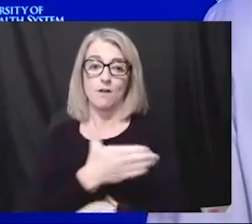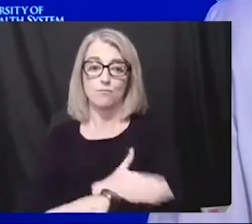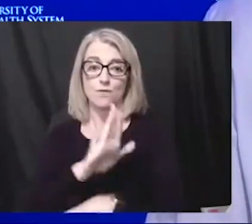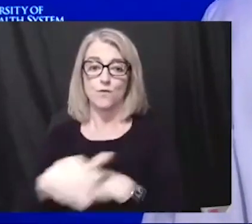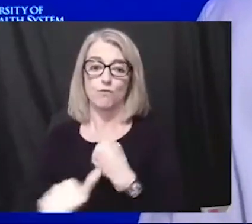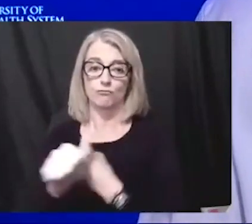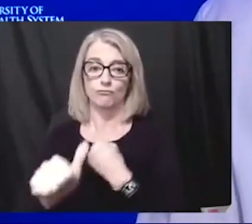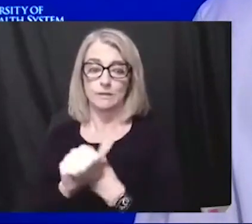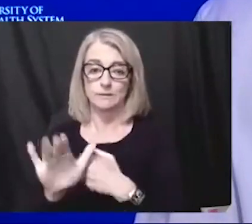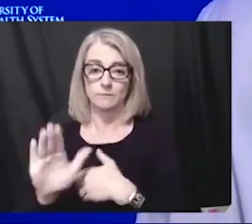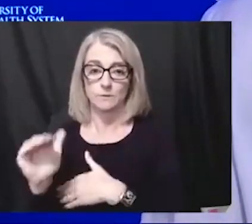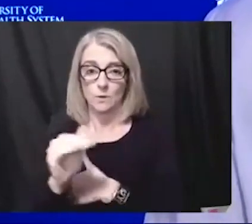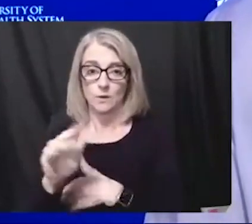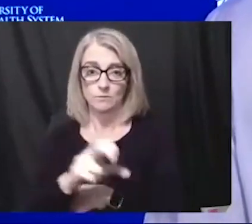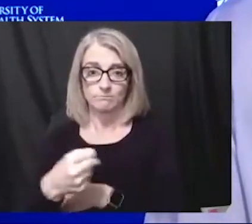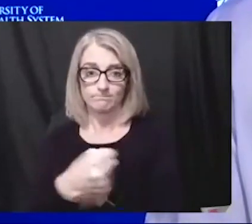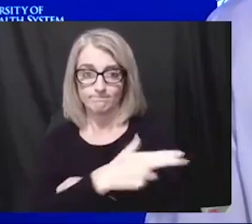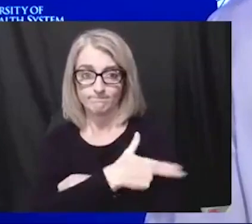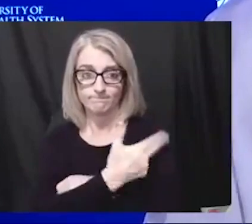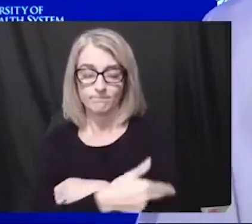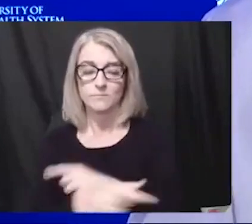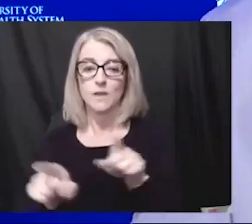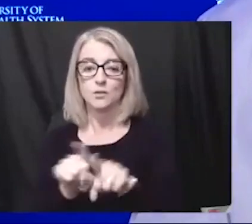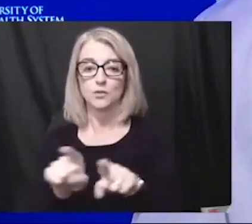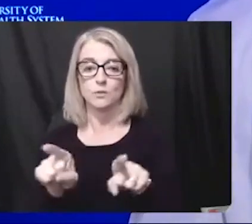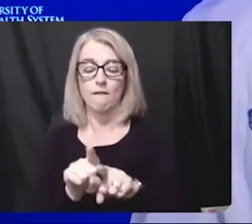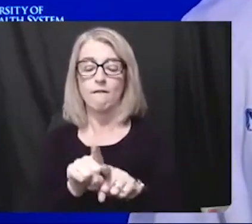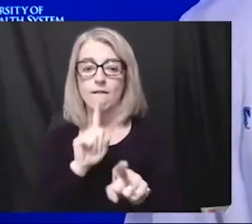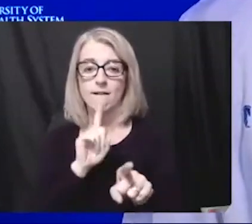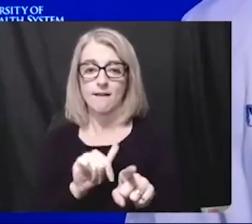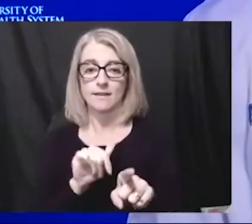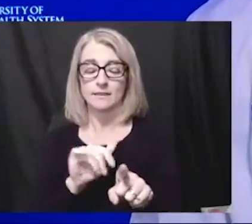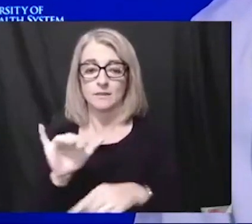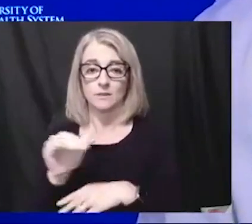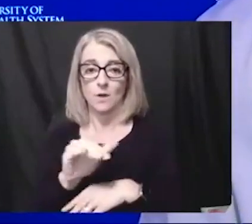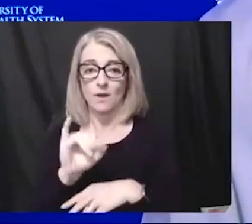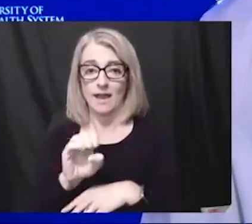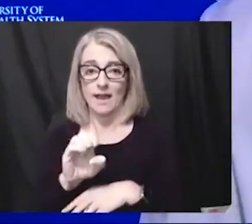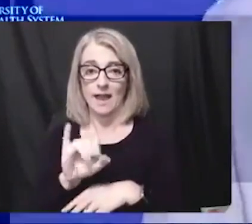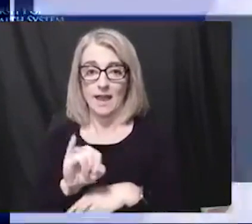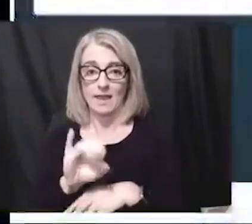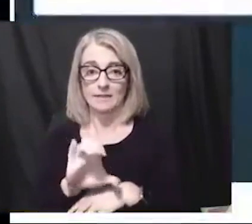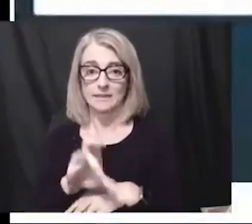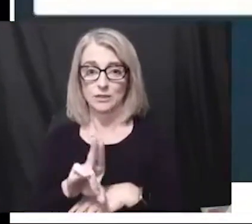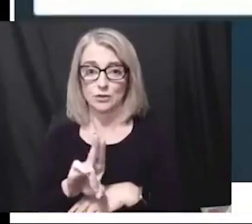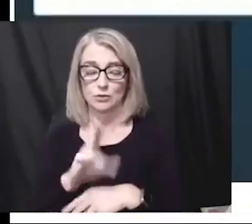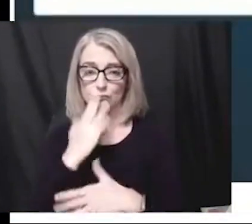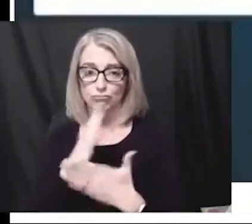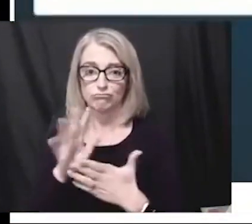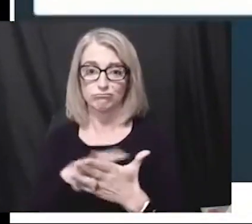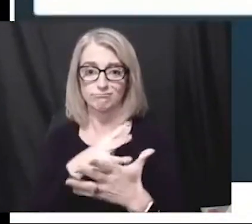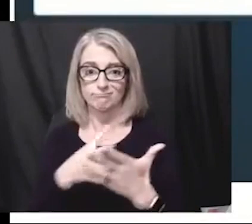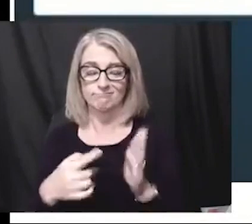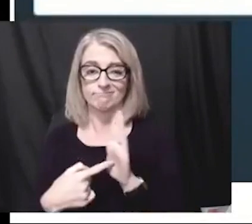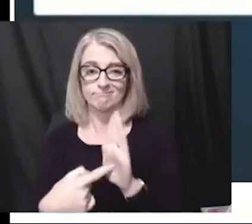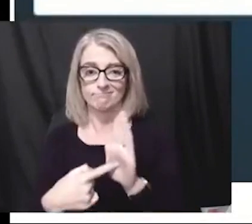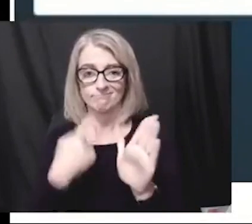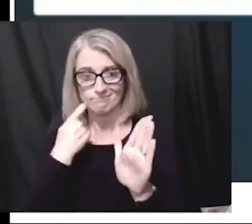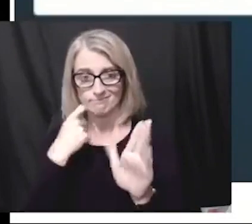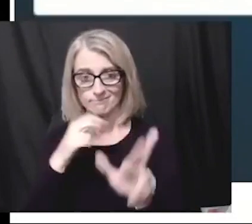point is that they all didn't drop dead from vaccination. So save yourselves. Save your family.